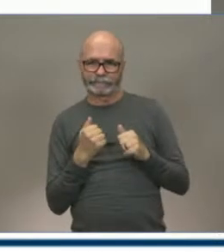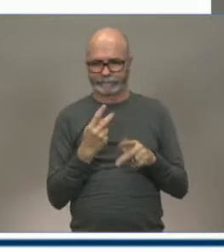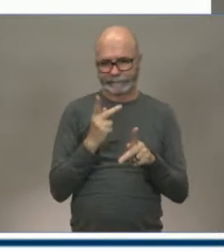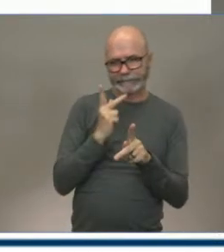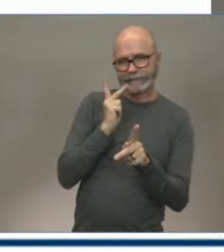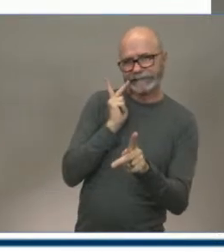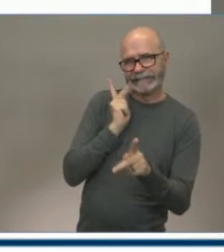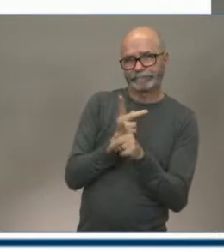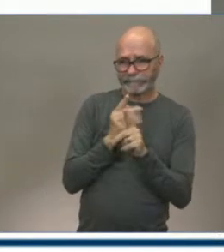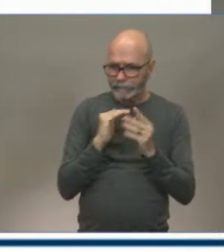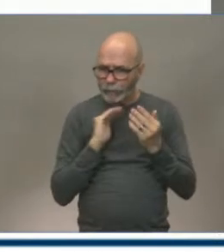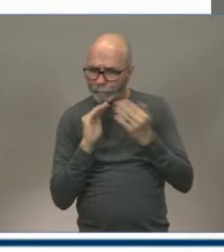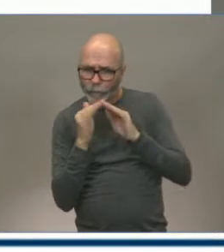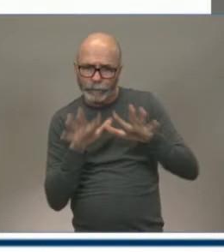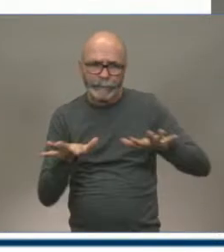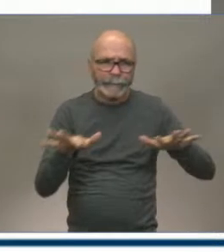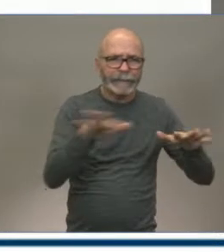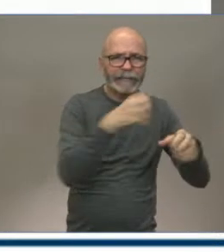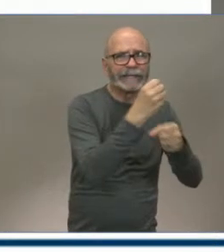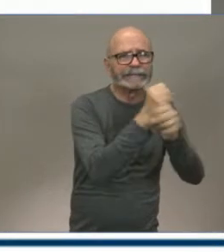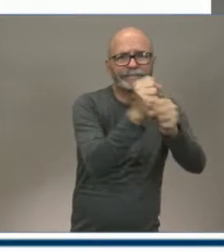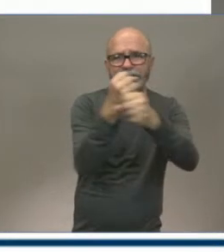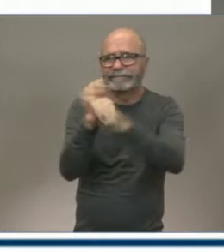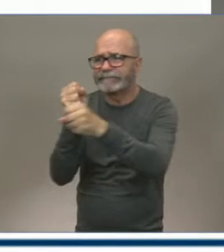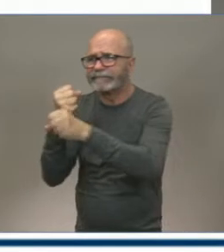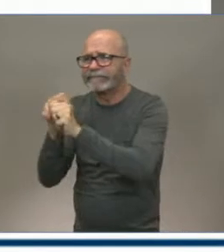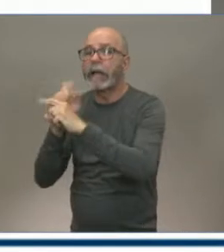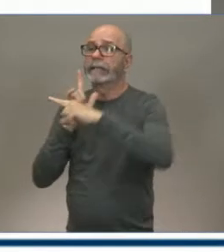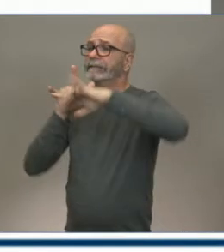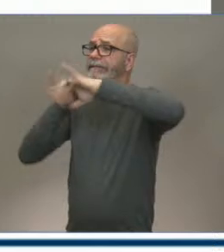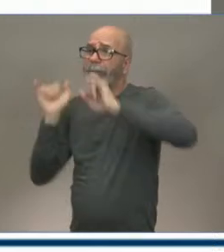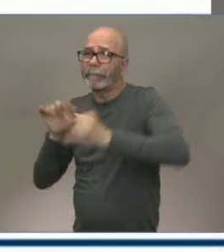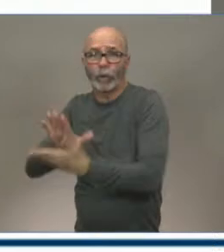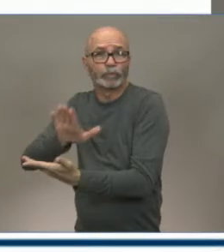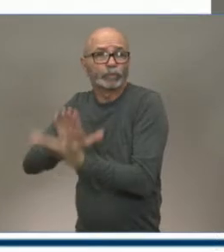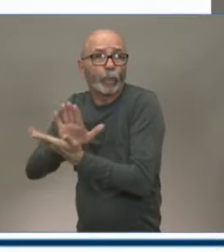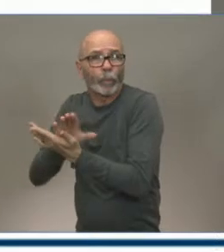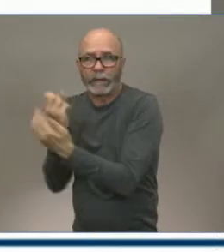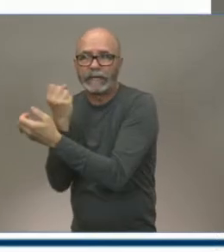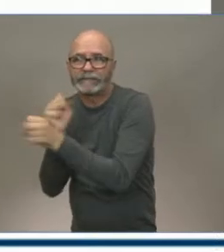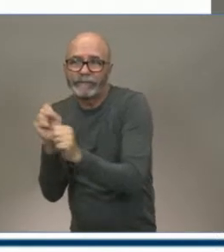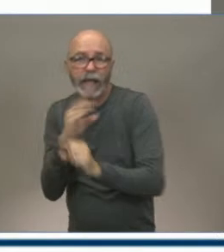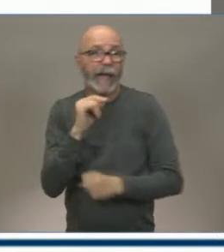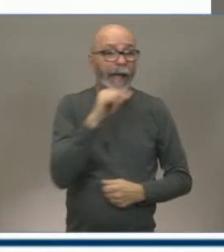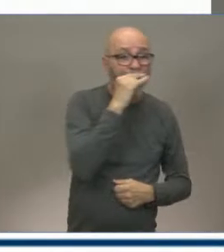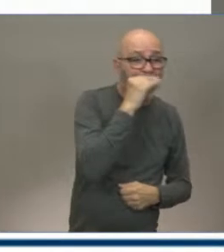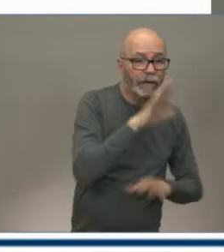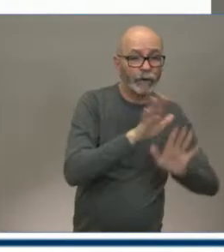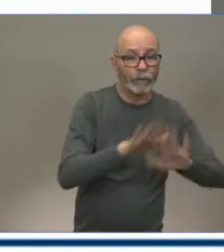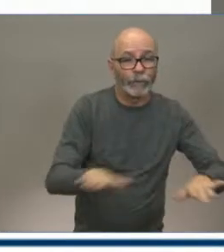safe will allow us to keep our school safe and keep our children and youth in school.